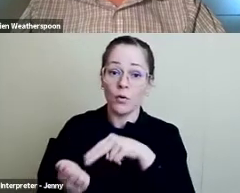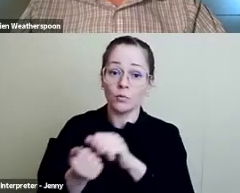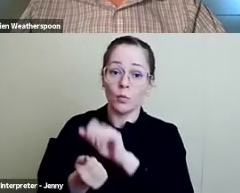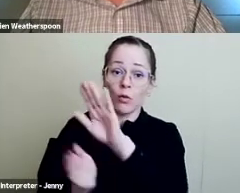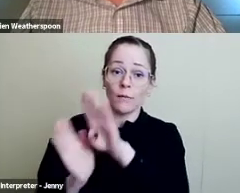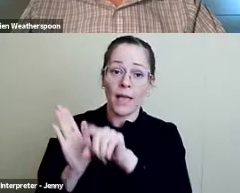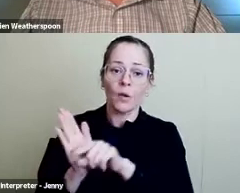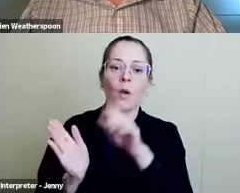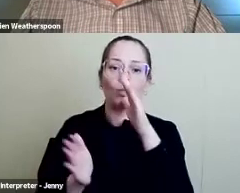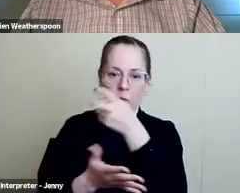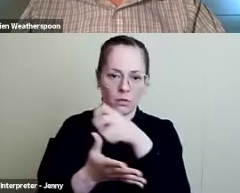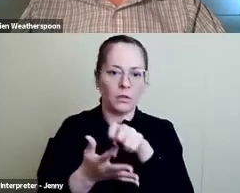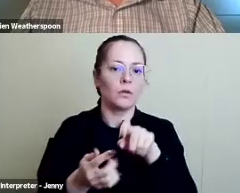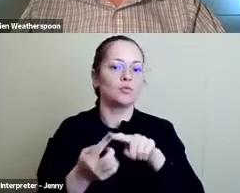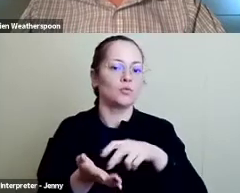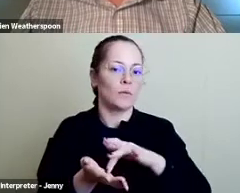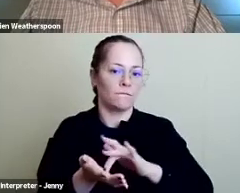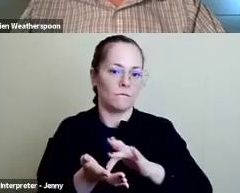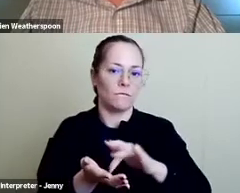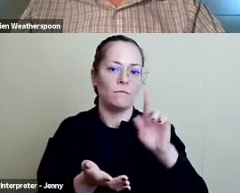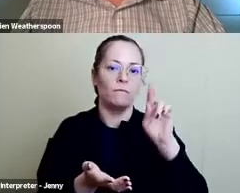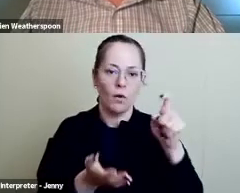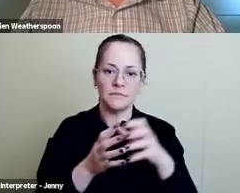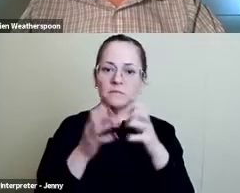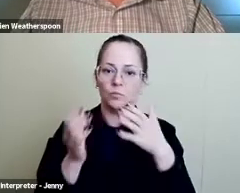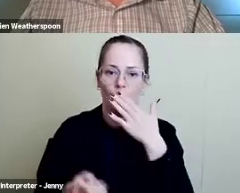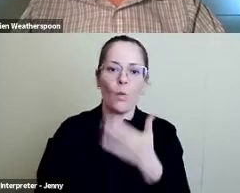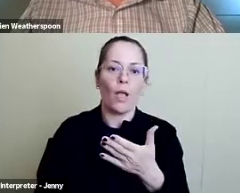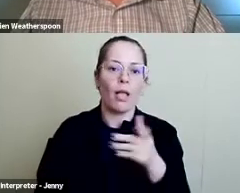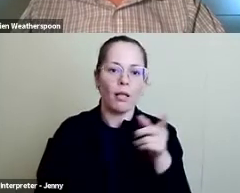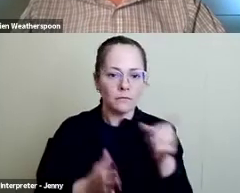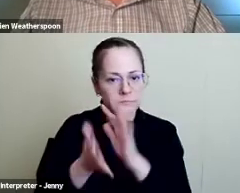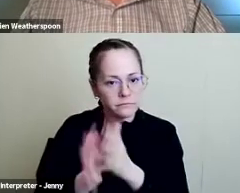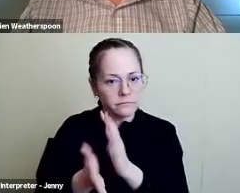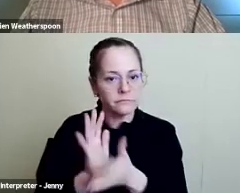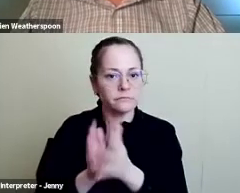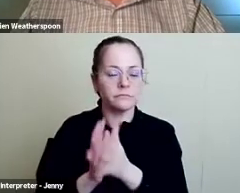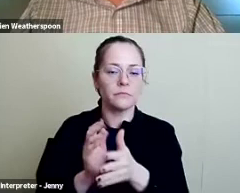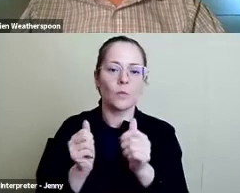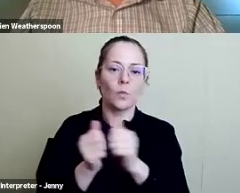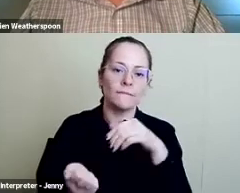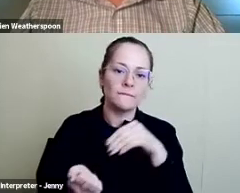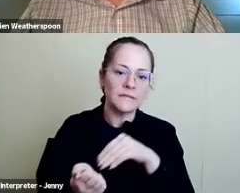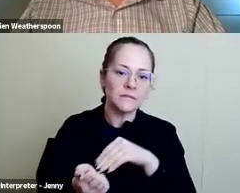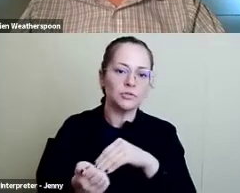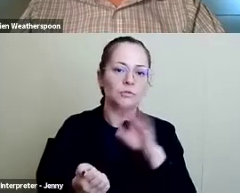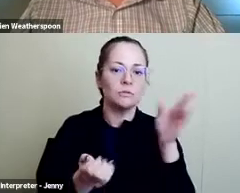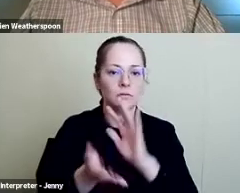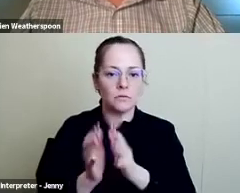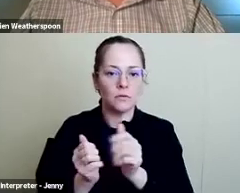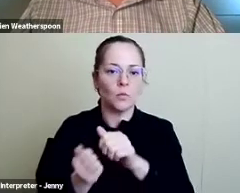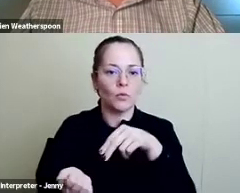bring the clinical skills to pharmacy. There's a lot of clinical pharmacists that work alongside physicians, alongside dentists, alongside